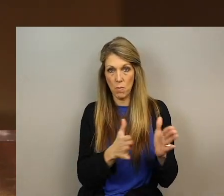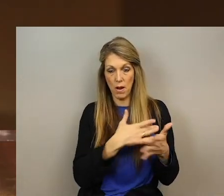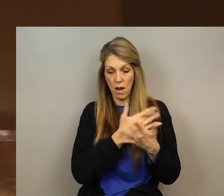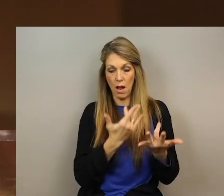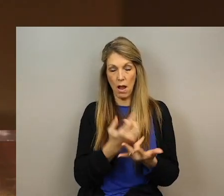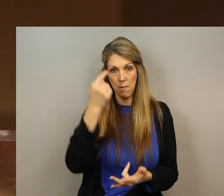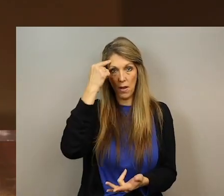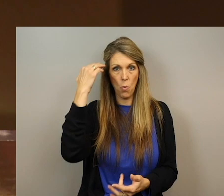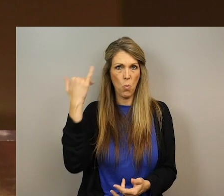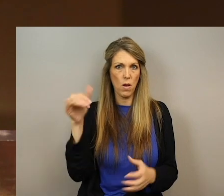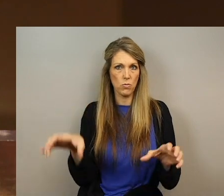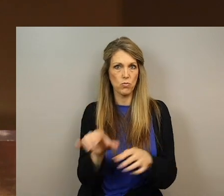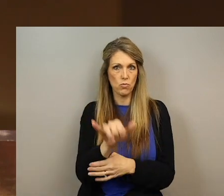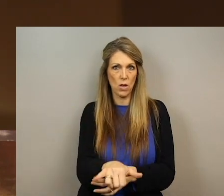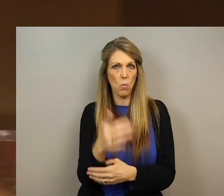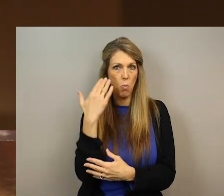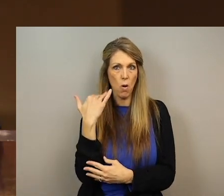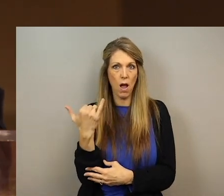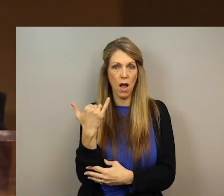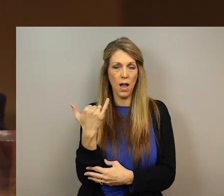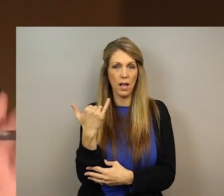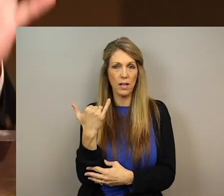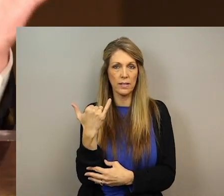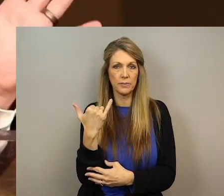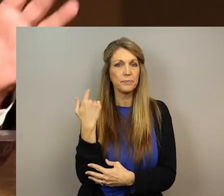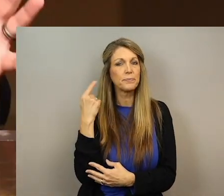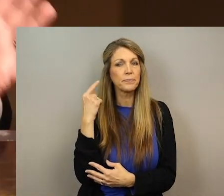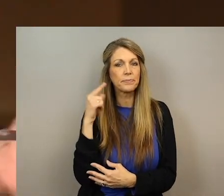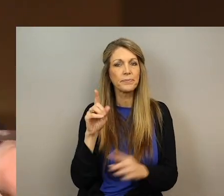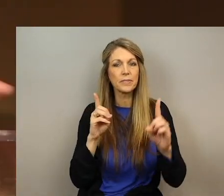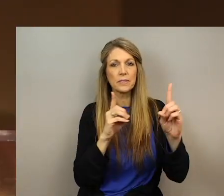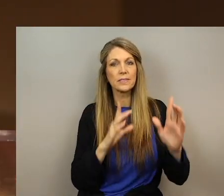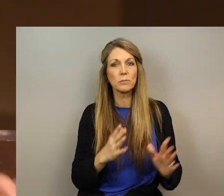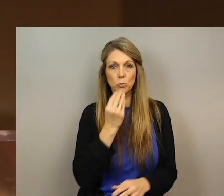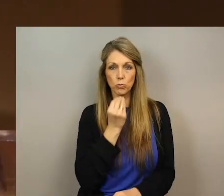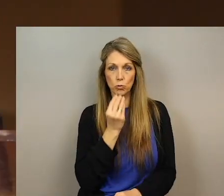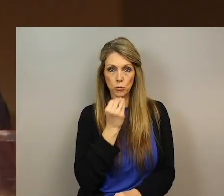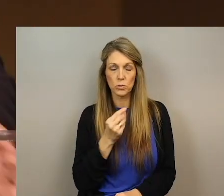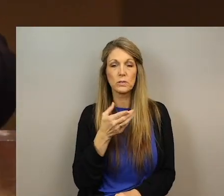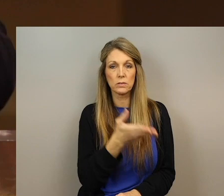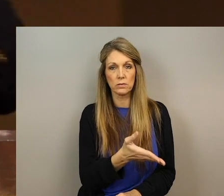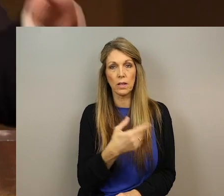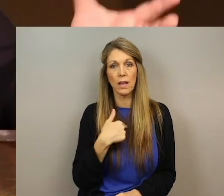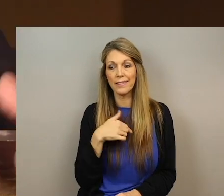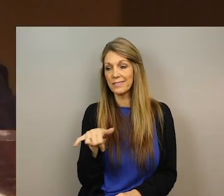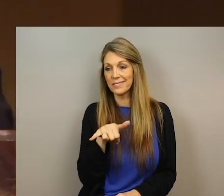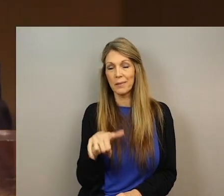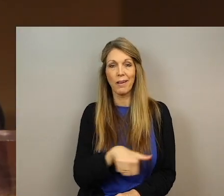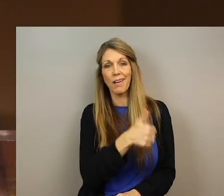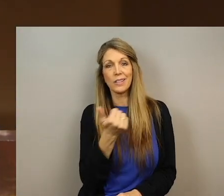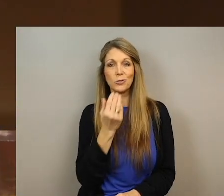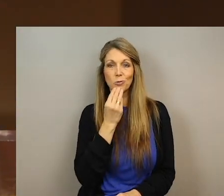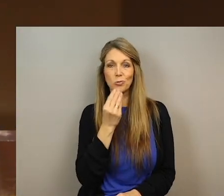minds. Why does He need to do this? Well, He needs to do this because His disciples were Jewish. And they, like many of the other Jews